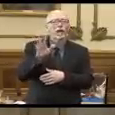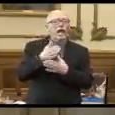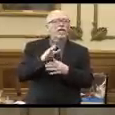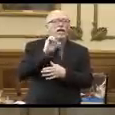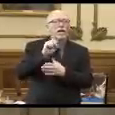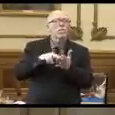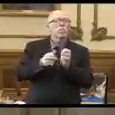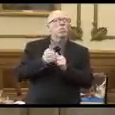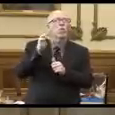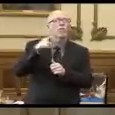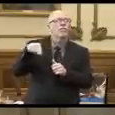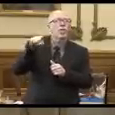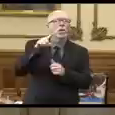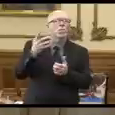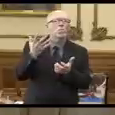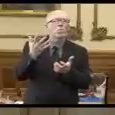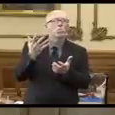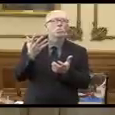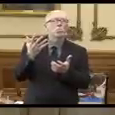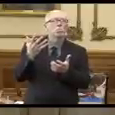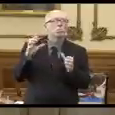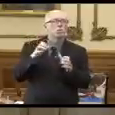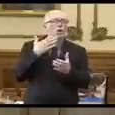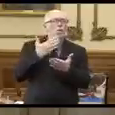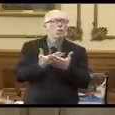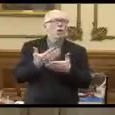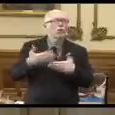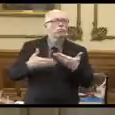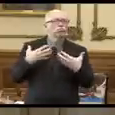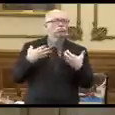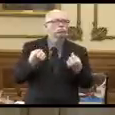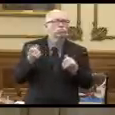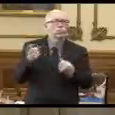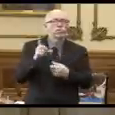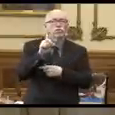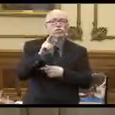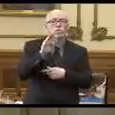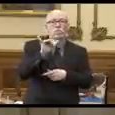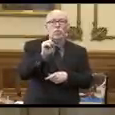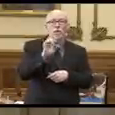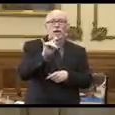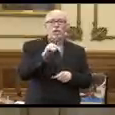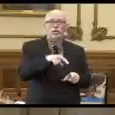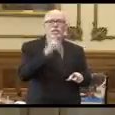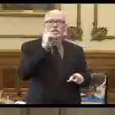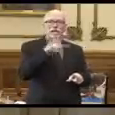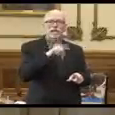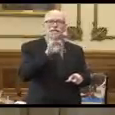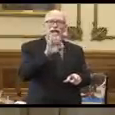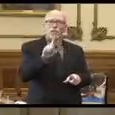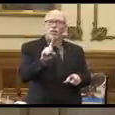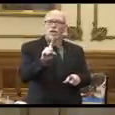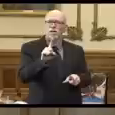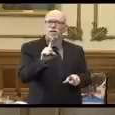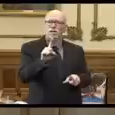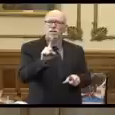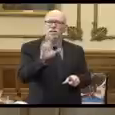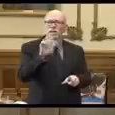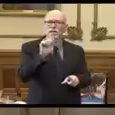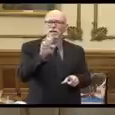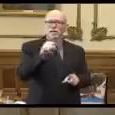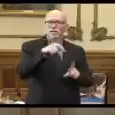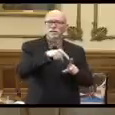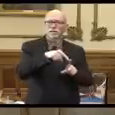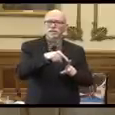most of those individuals have done extremely well. The Du Bois County, I believe, was 91 of those cases